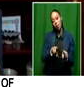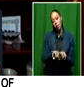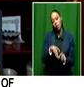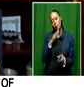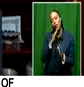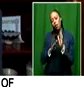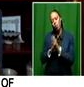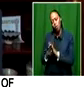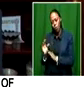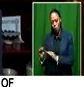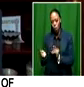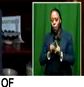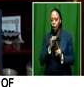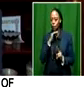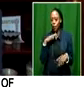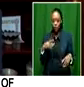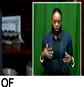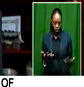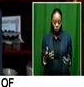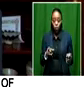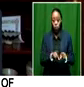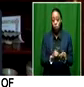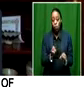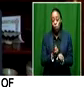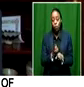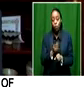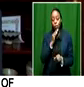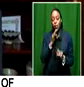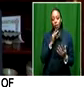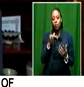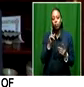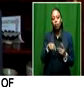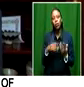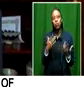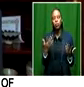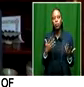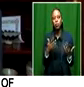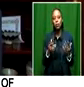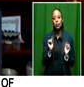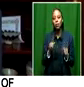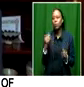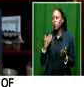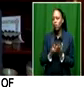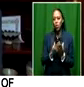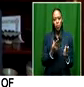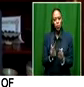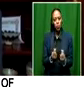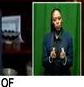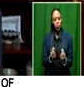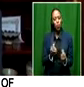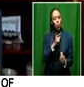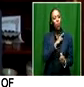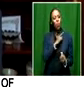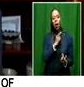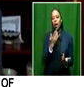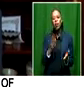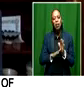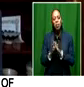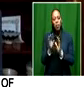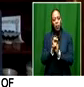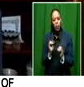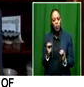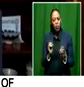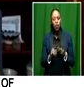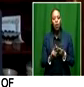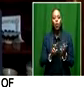there's improvement, but it's not enough. And we've got to start asking, we've been asking actually, why is there no improvement